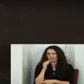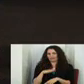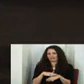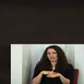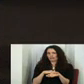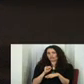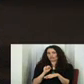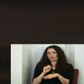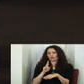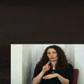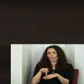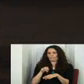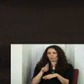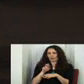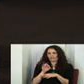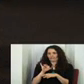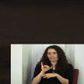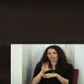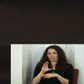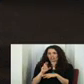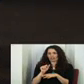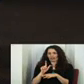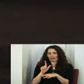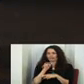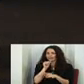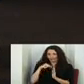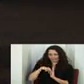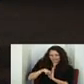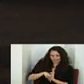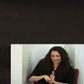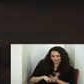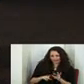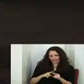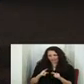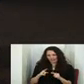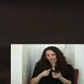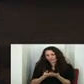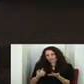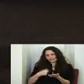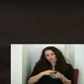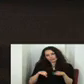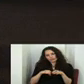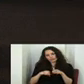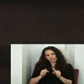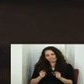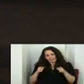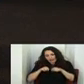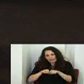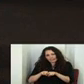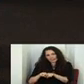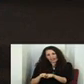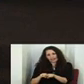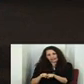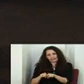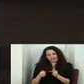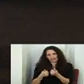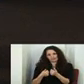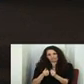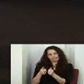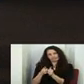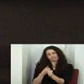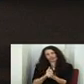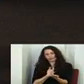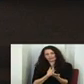discipline. It's something that we do to align our lives with the presence of Jesus the Christ. That Lent is an opportunity for us to